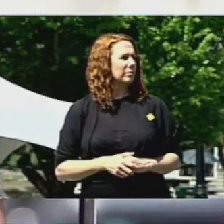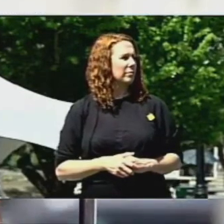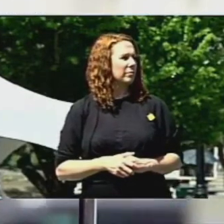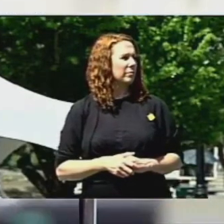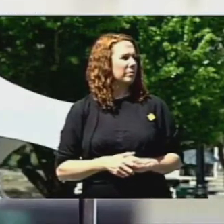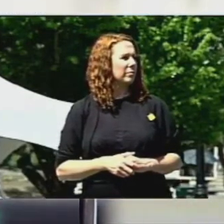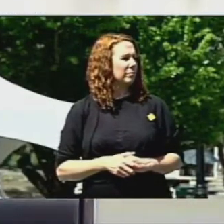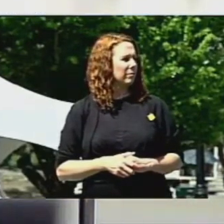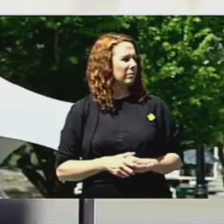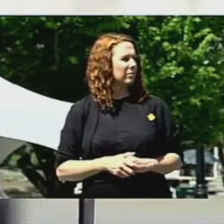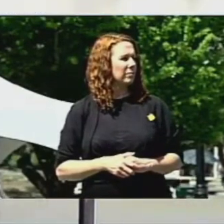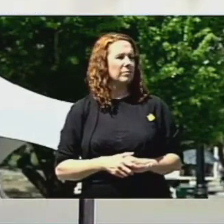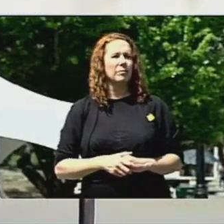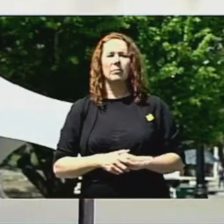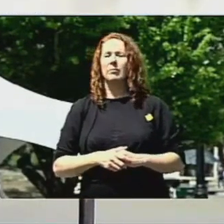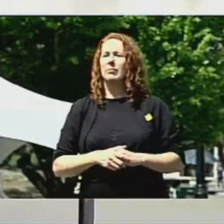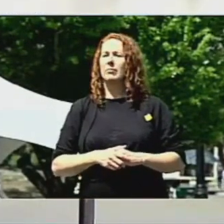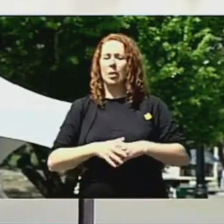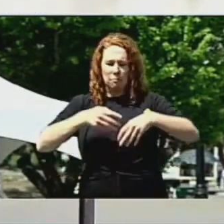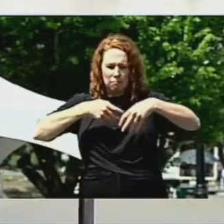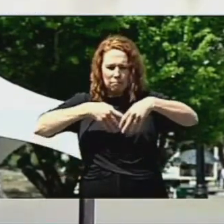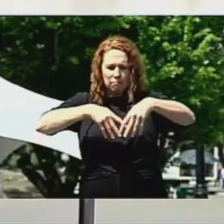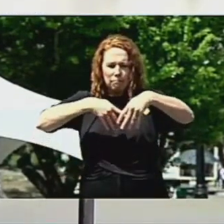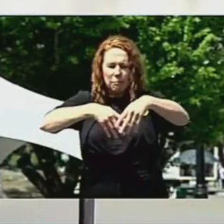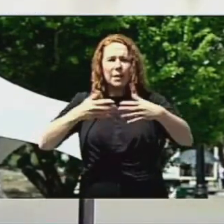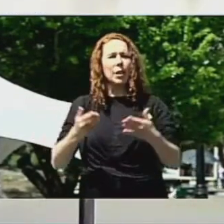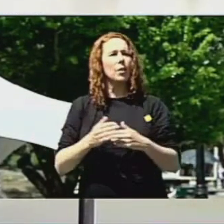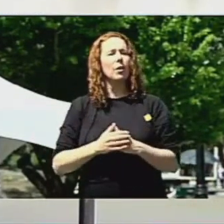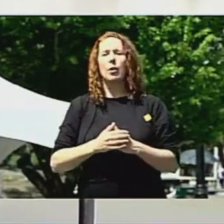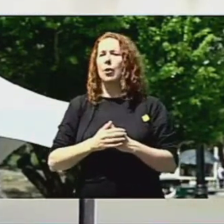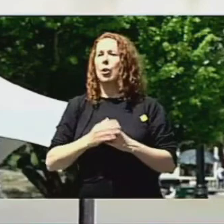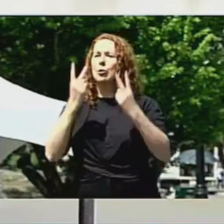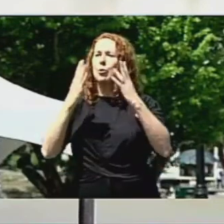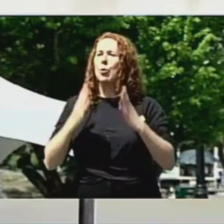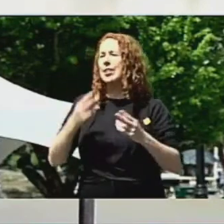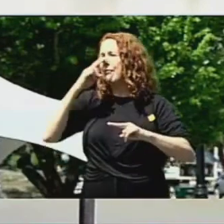Our procession in is not a tourist event.